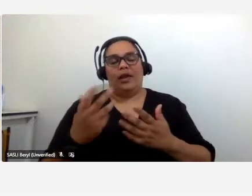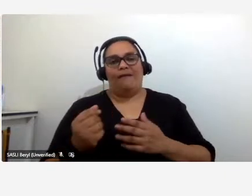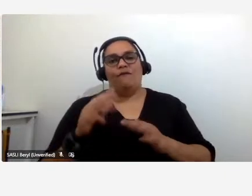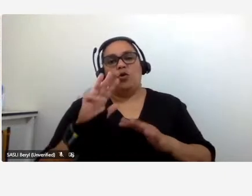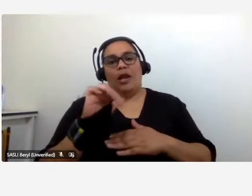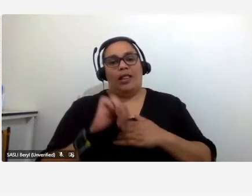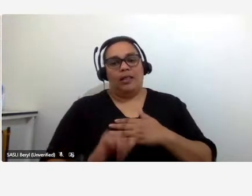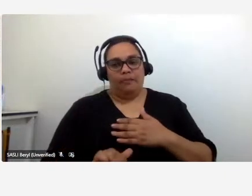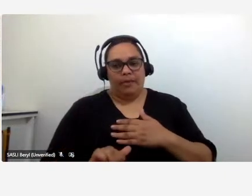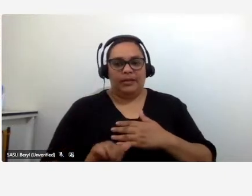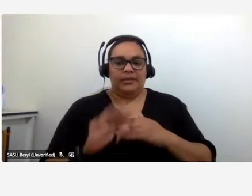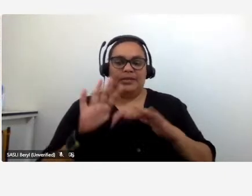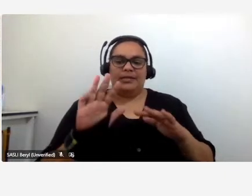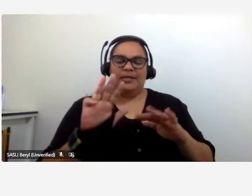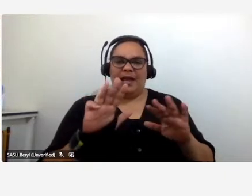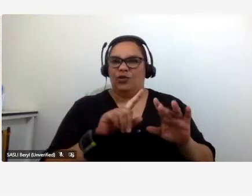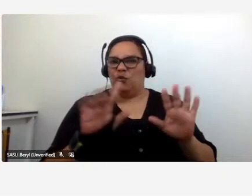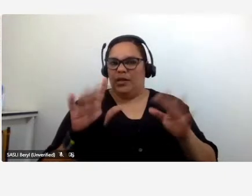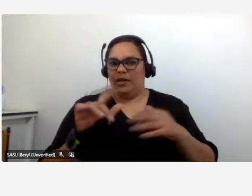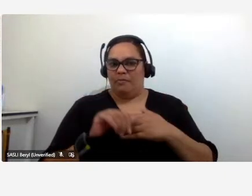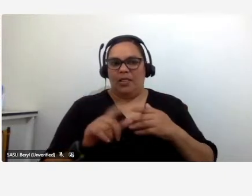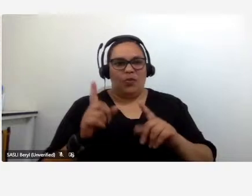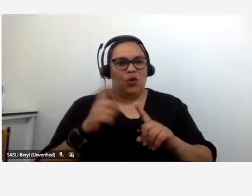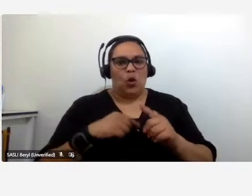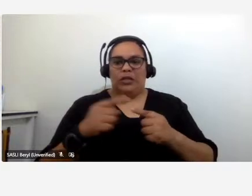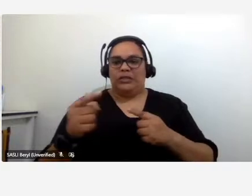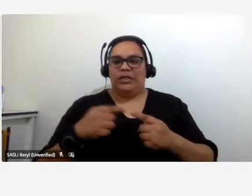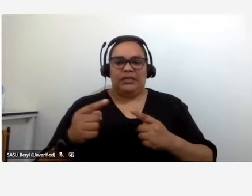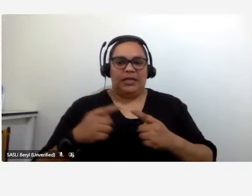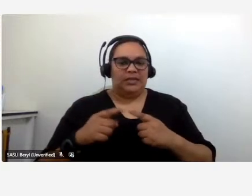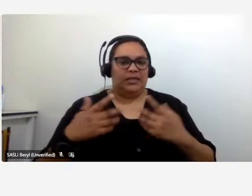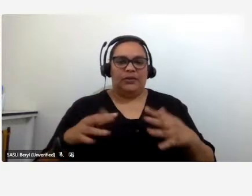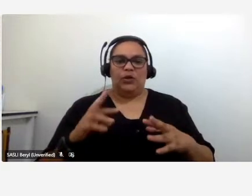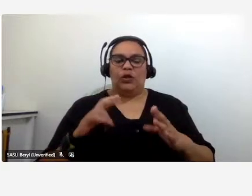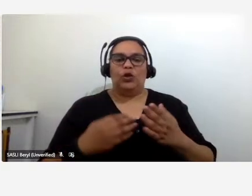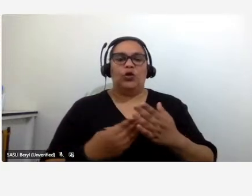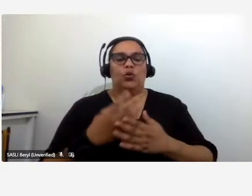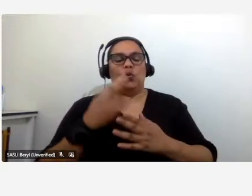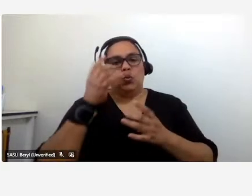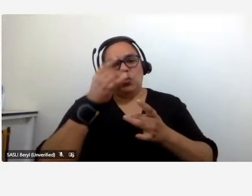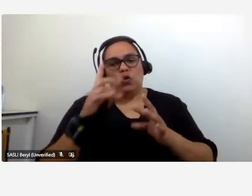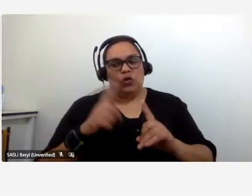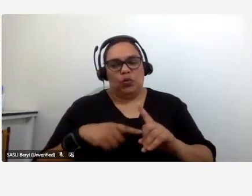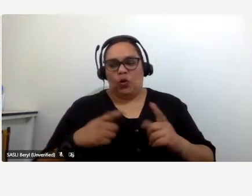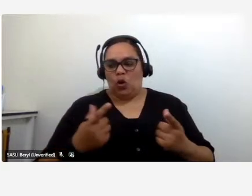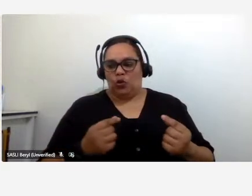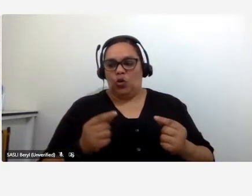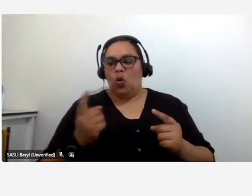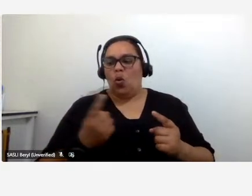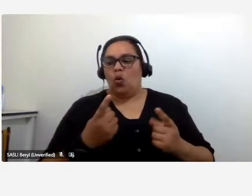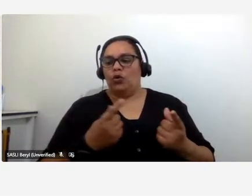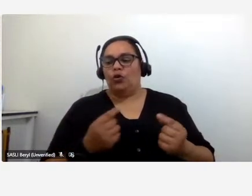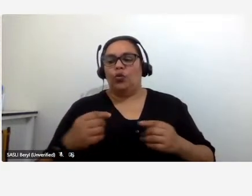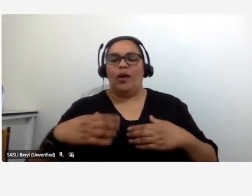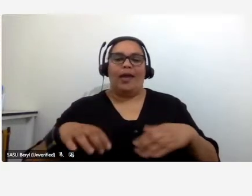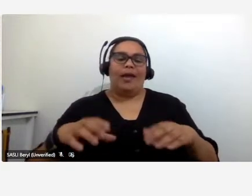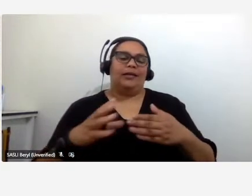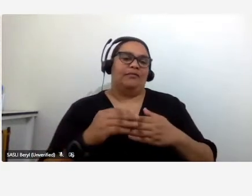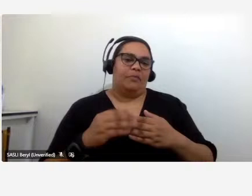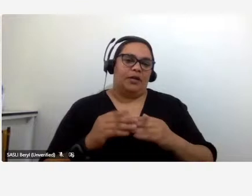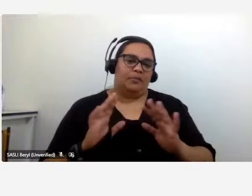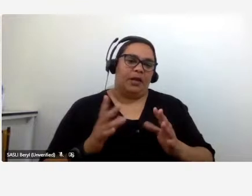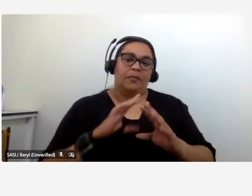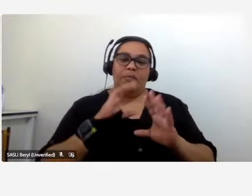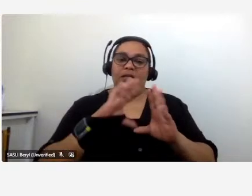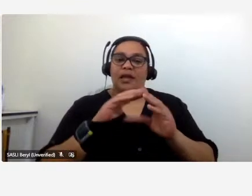9 to 10 months. We couldn't send out automated renewal notices. We only counted active membership, so